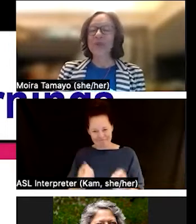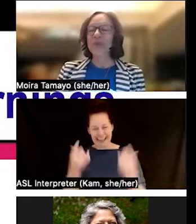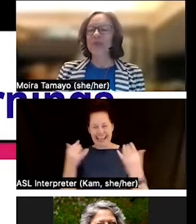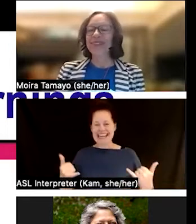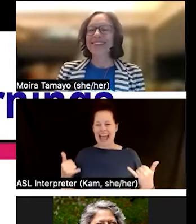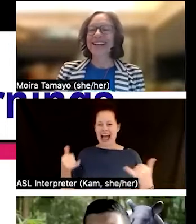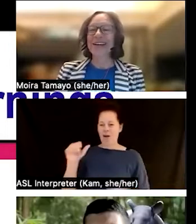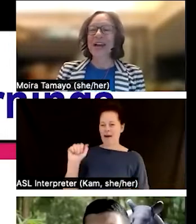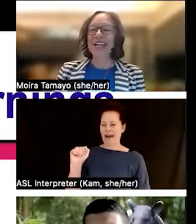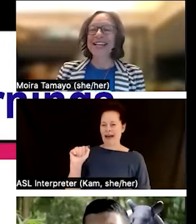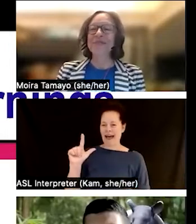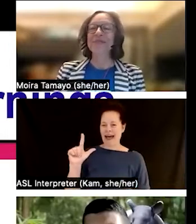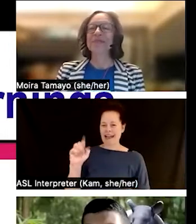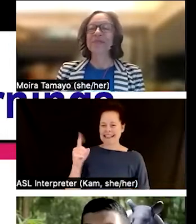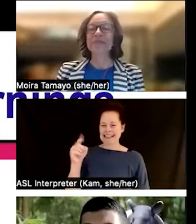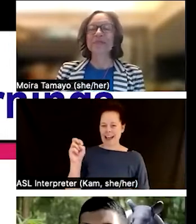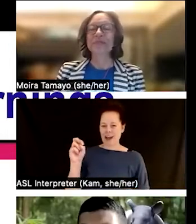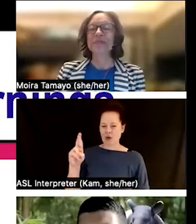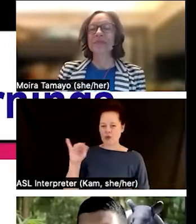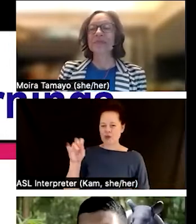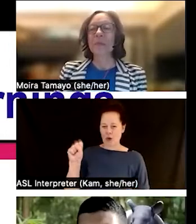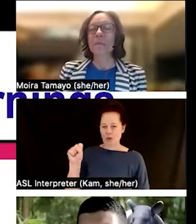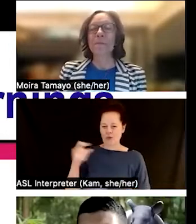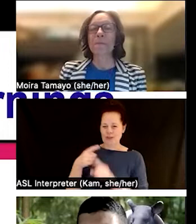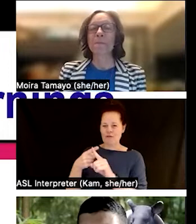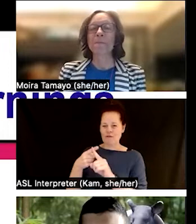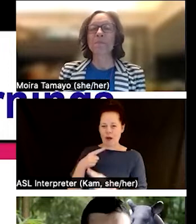Zoo. Take it away, Alexander.